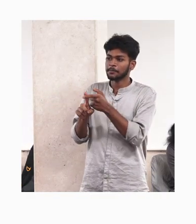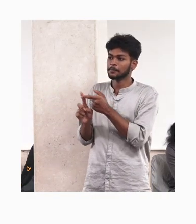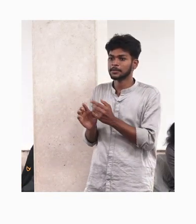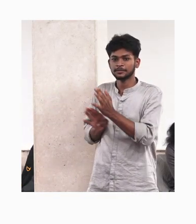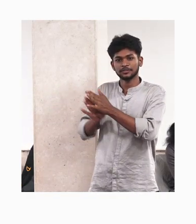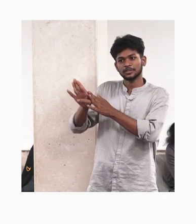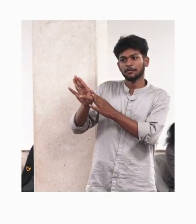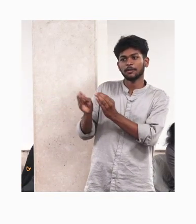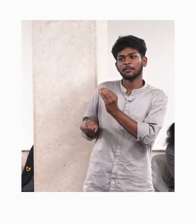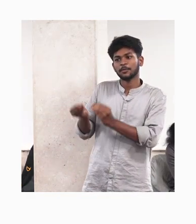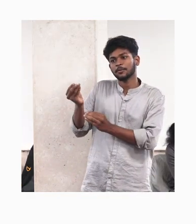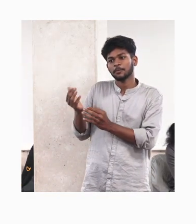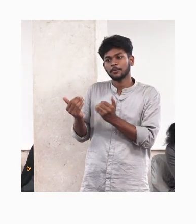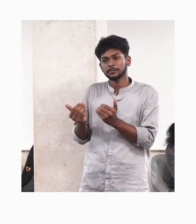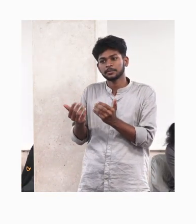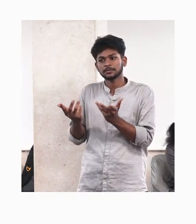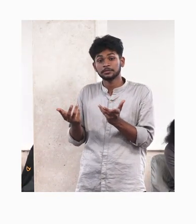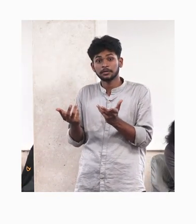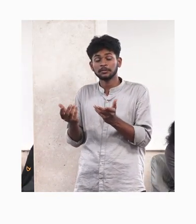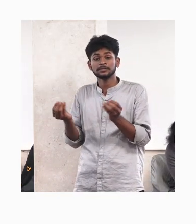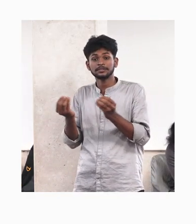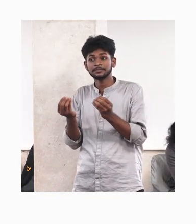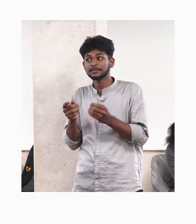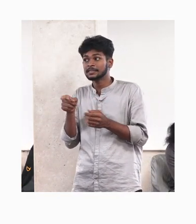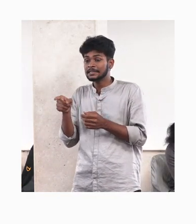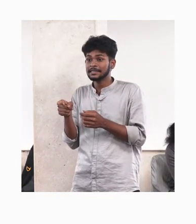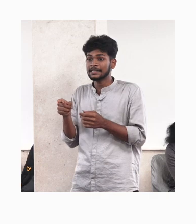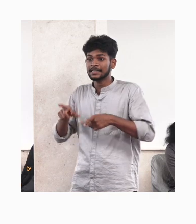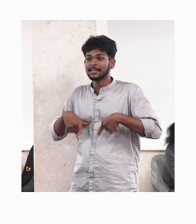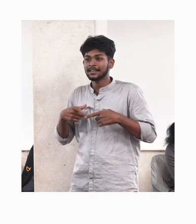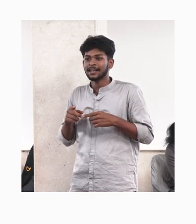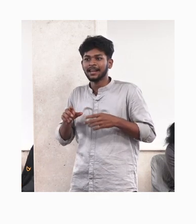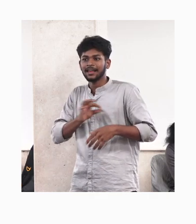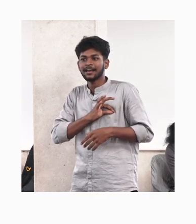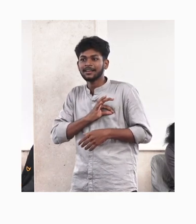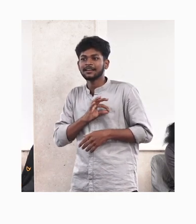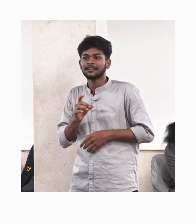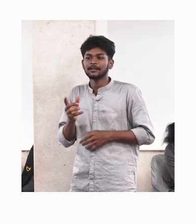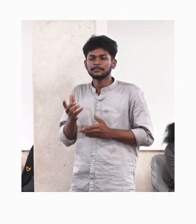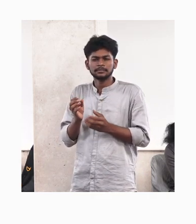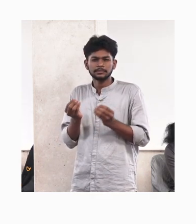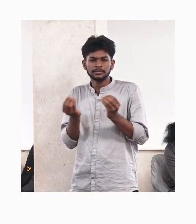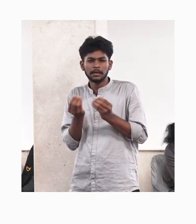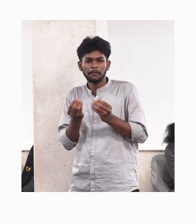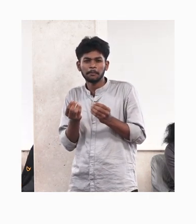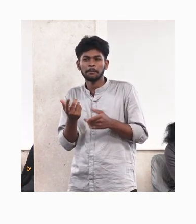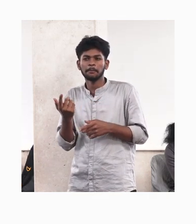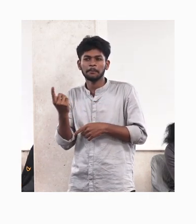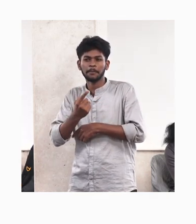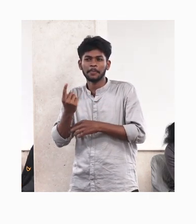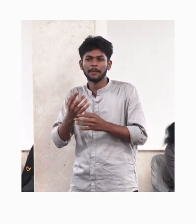behind. Even something that they don't like. Okay, I think you need some days